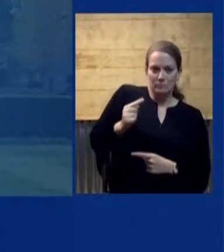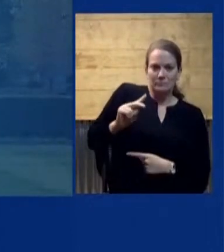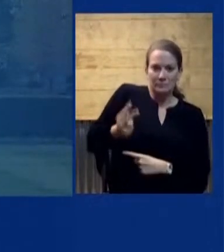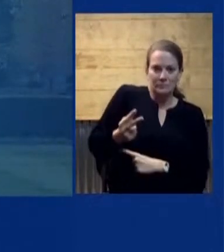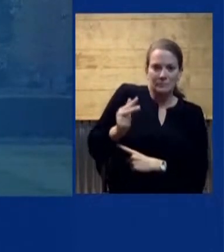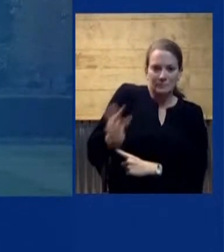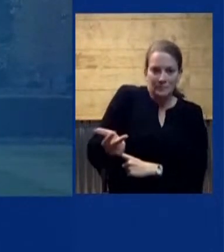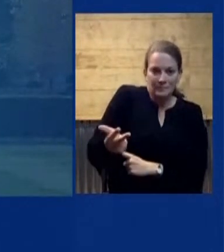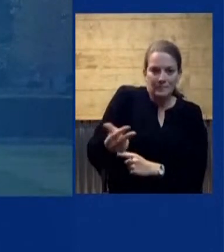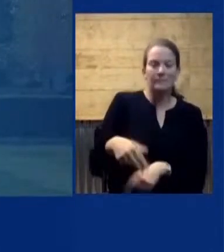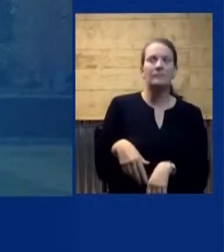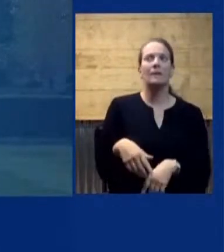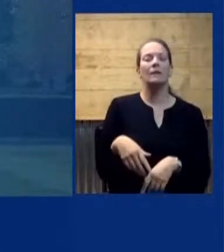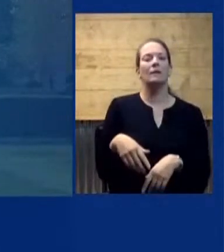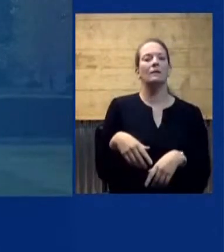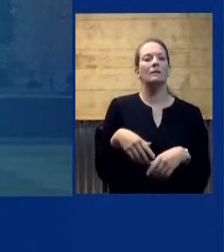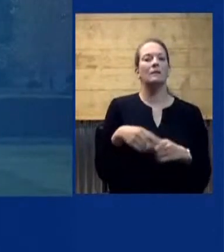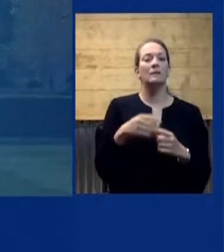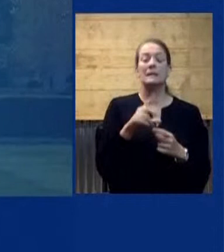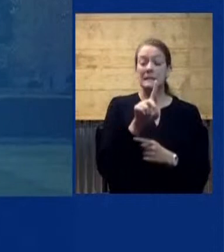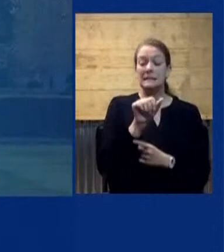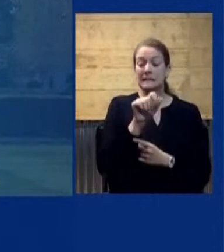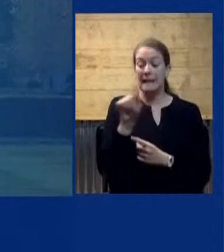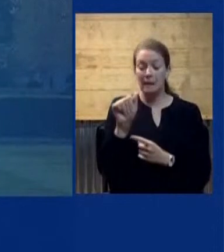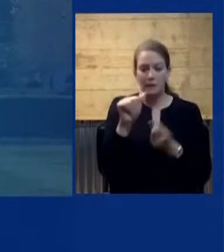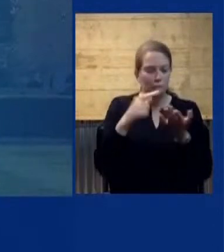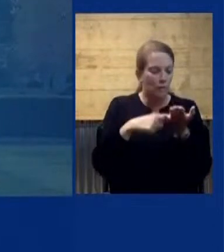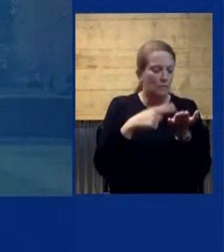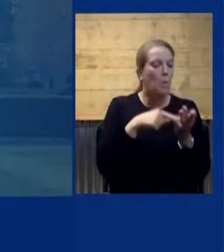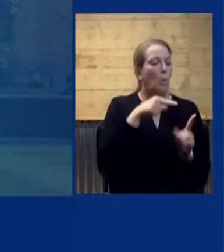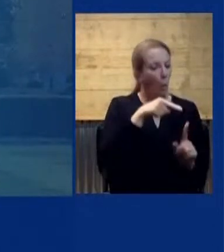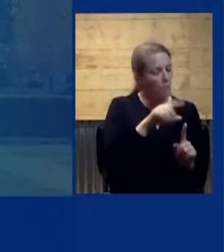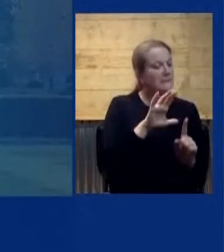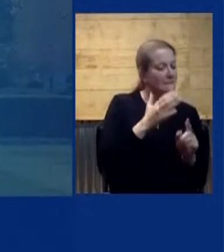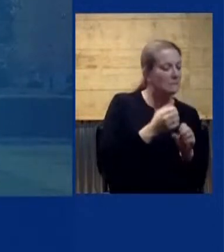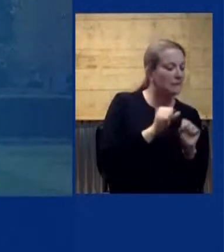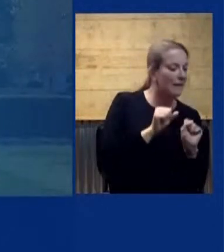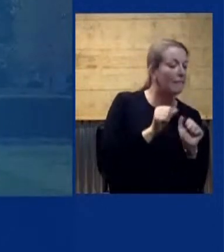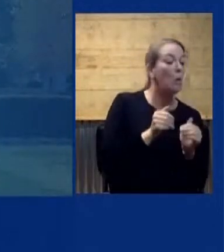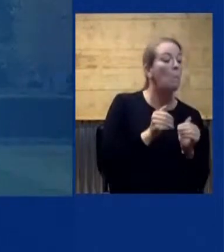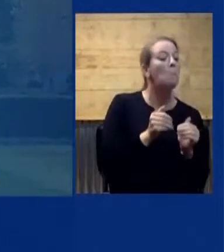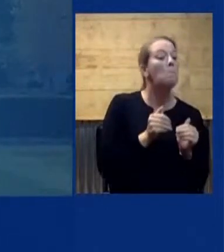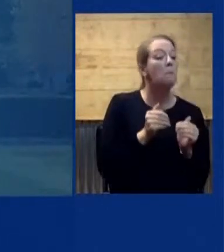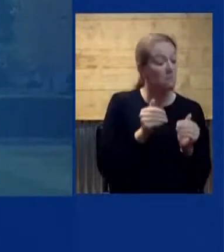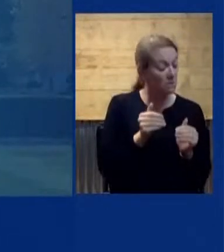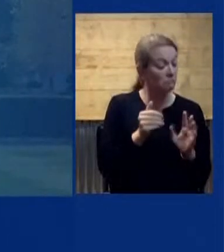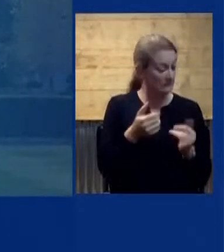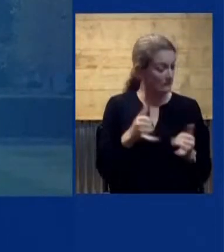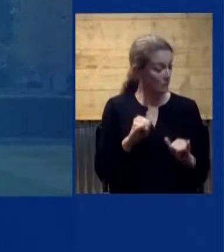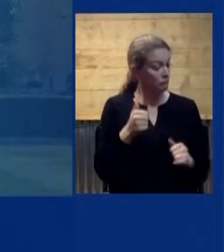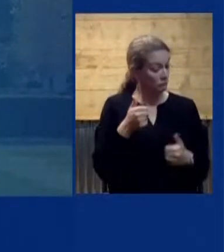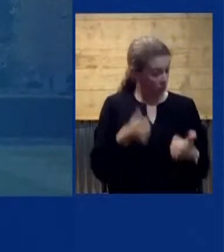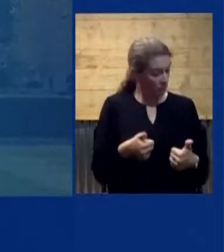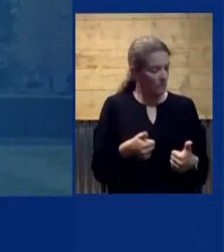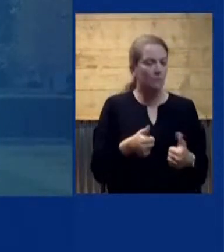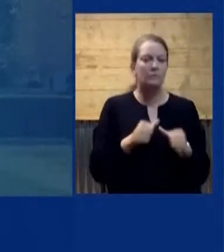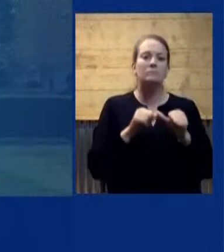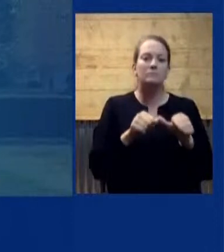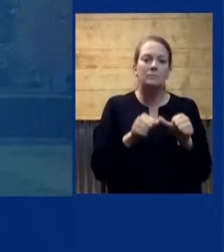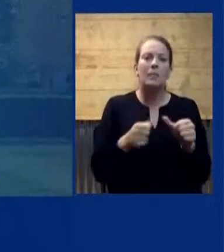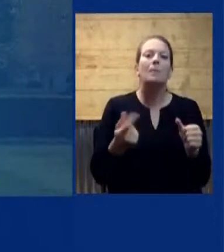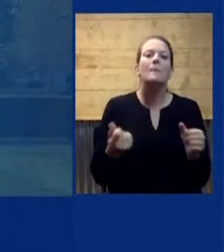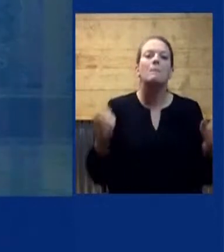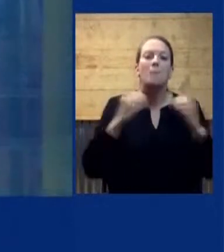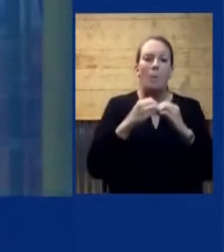up a little bit more, do the calibration. And we talked about masks. New York State, first state in the United